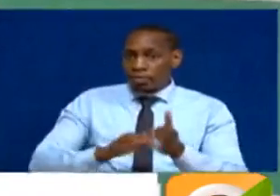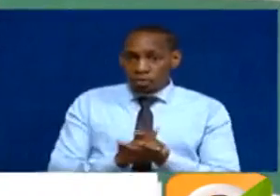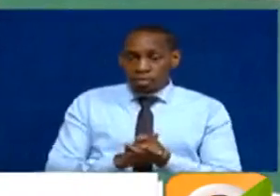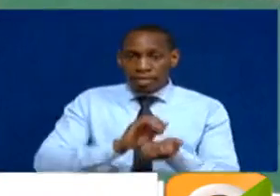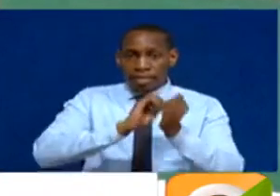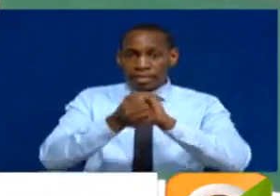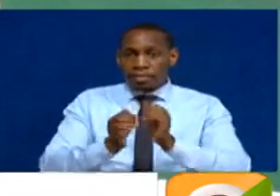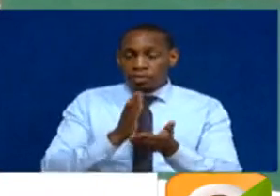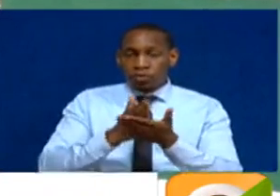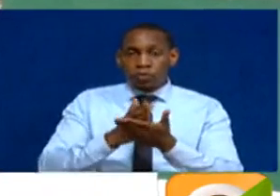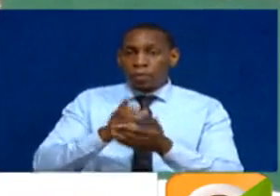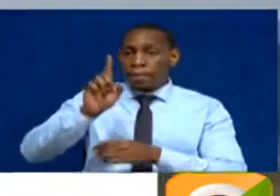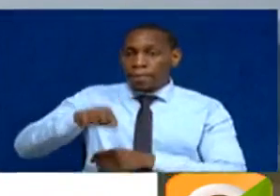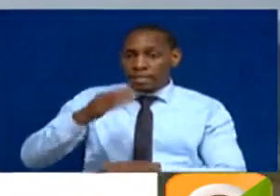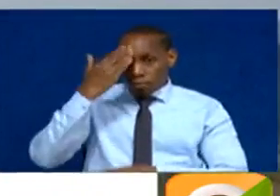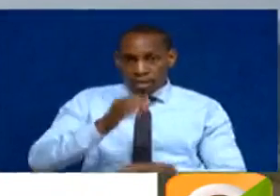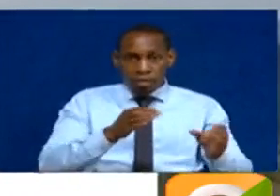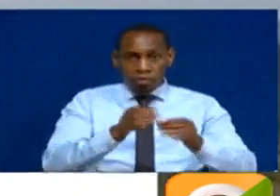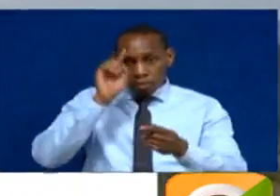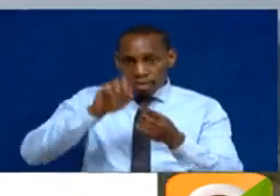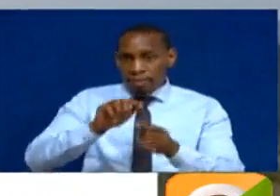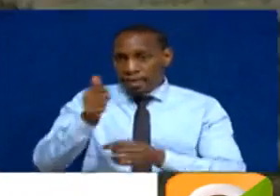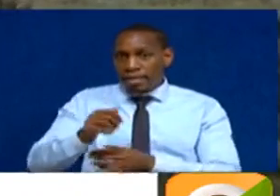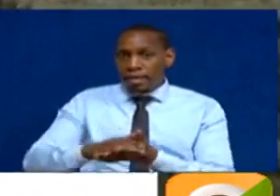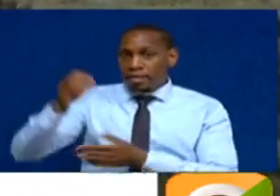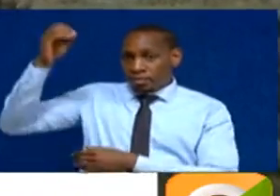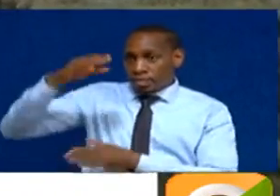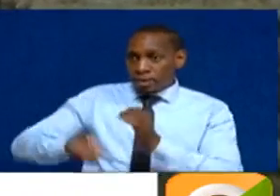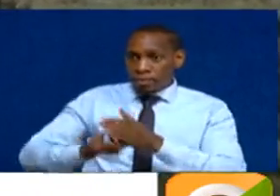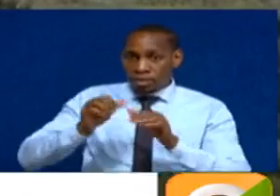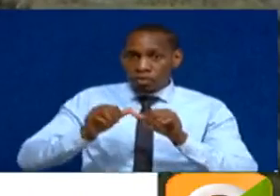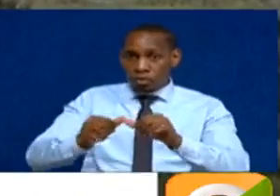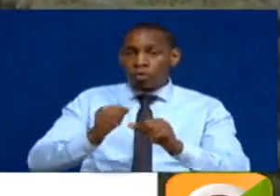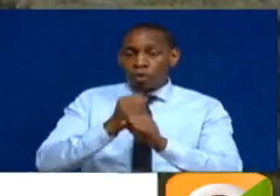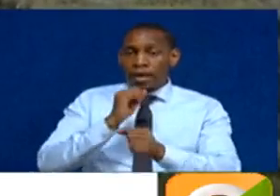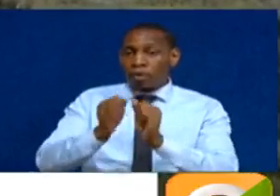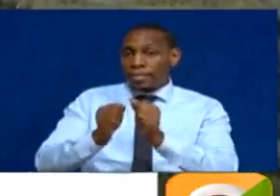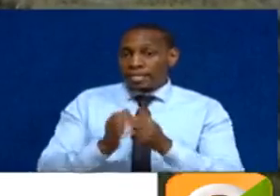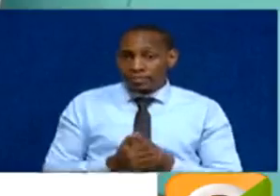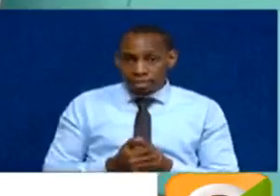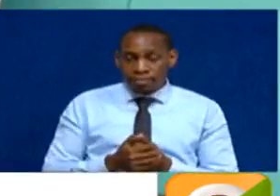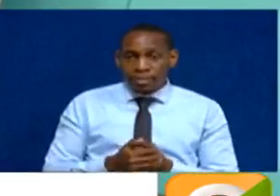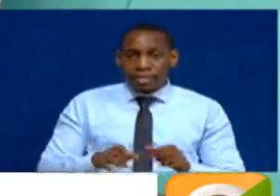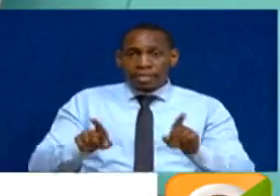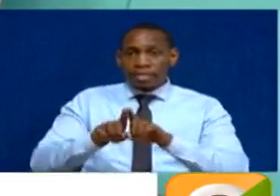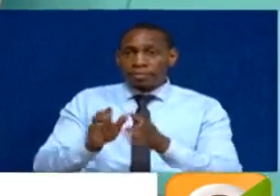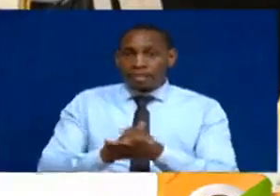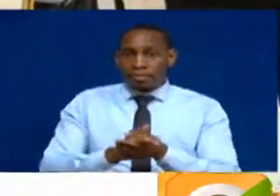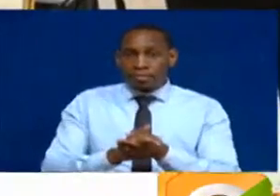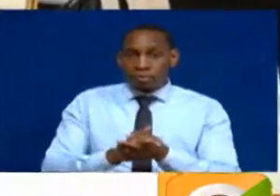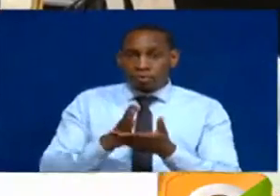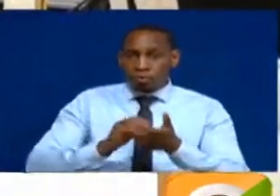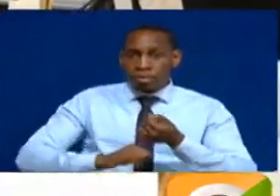the shift will be inevitable as firms seek alternative energy sources to remain competitive. The move has also been driven